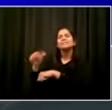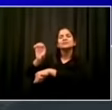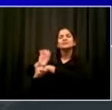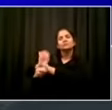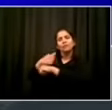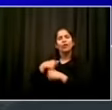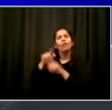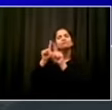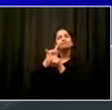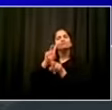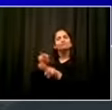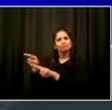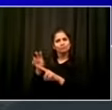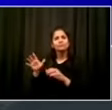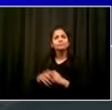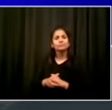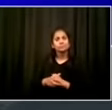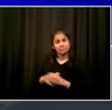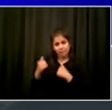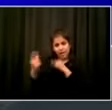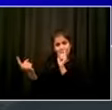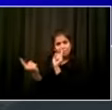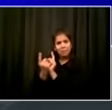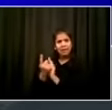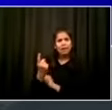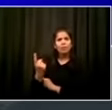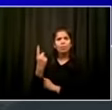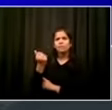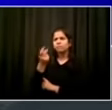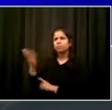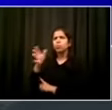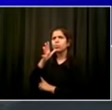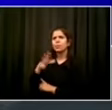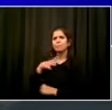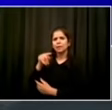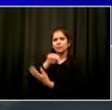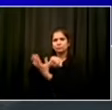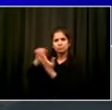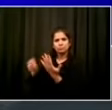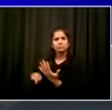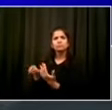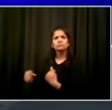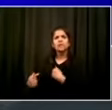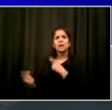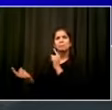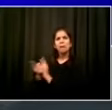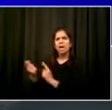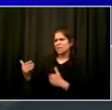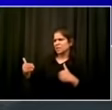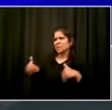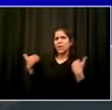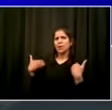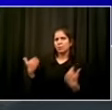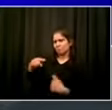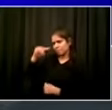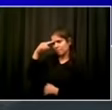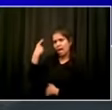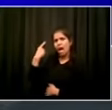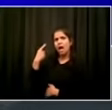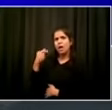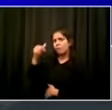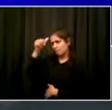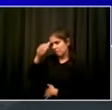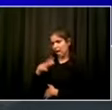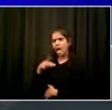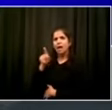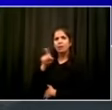young African-American men, Paul and Benjamin. They talked about their experience, and they talked about their community, and yes,